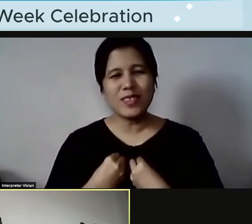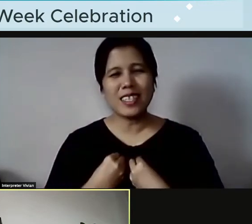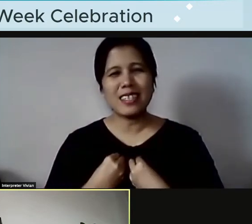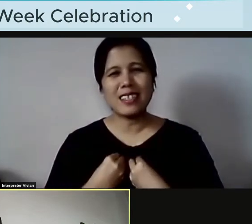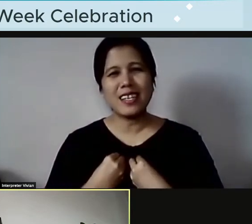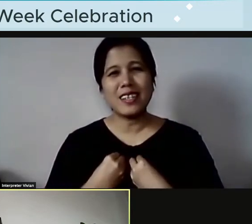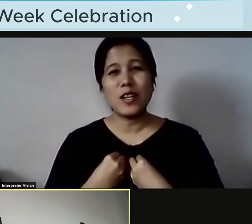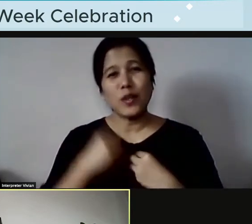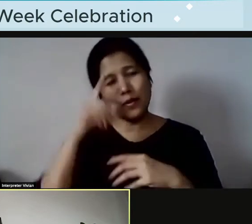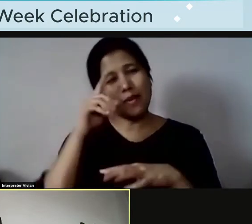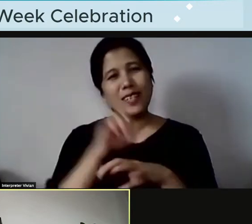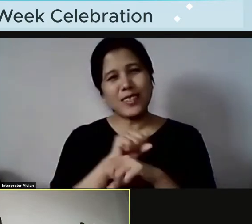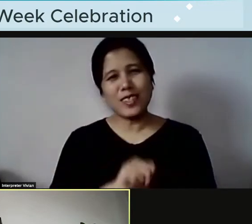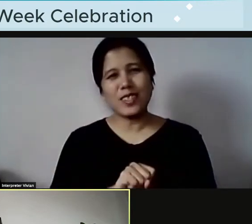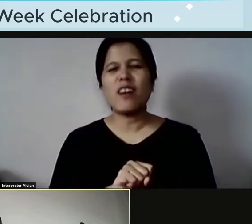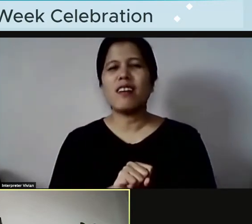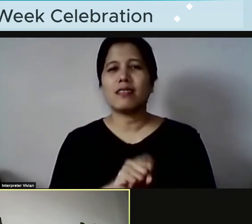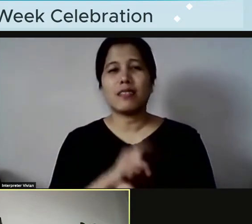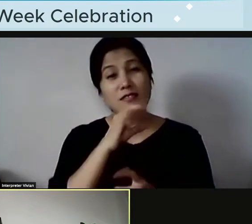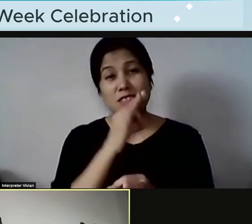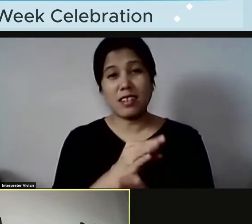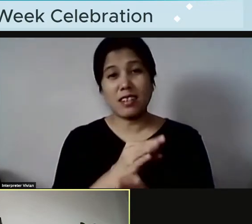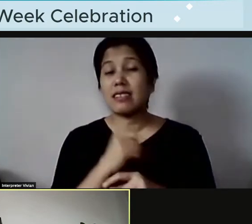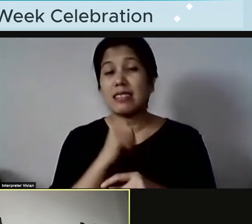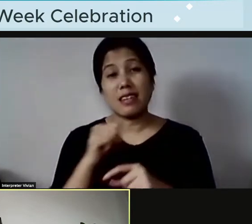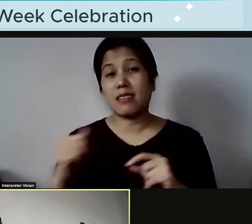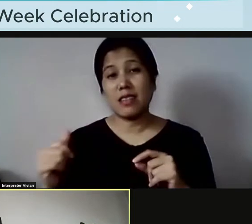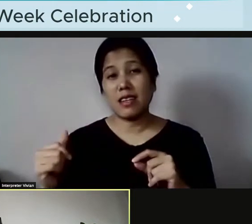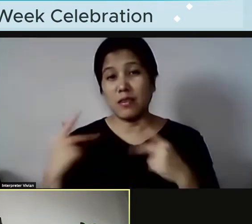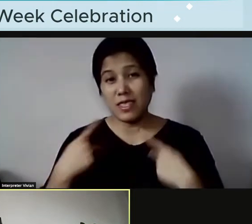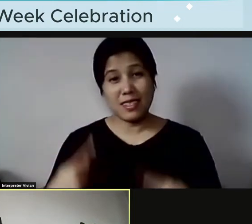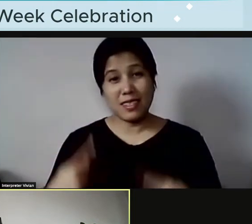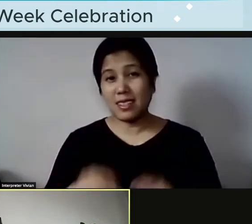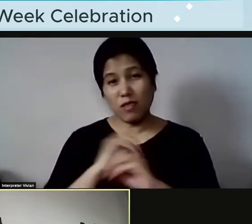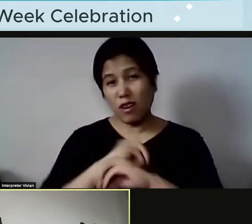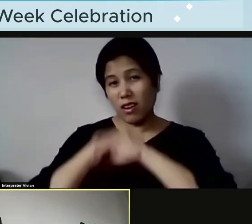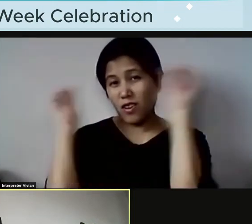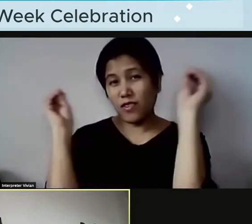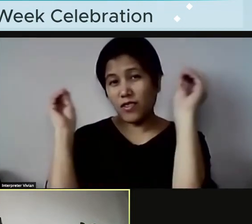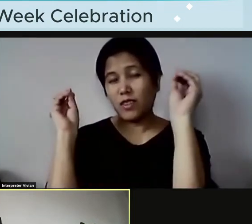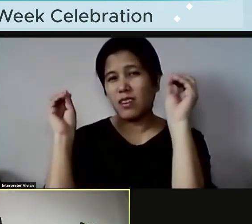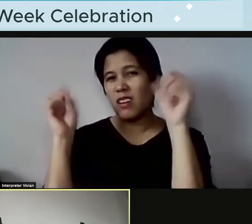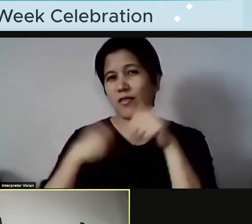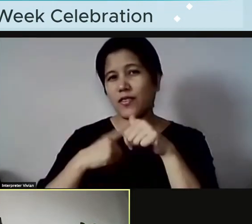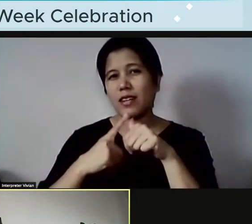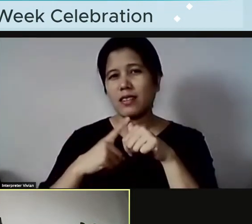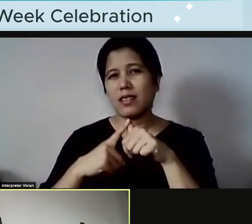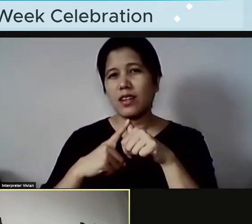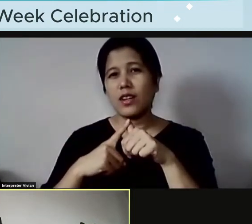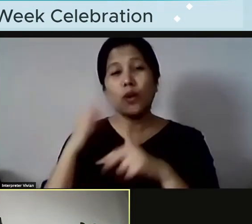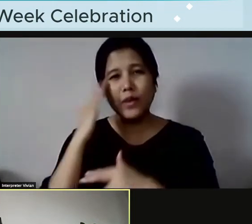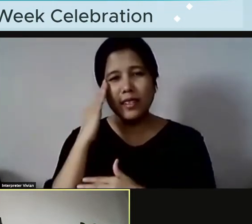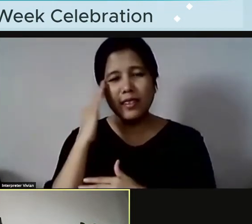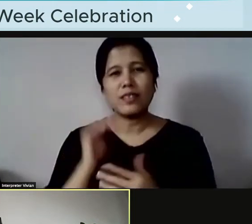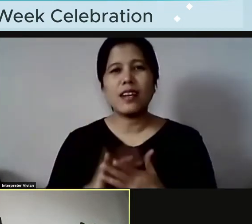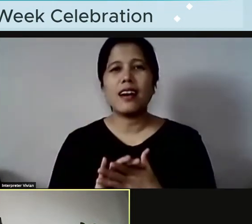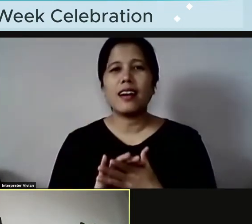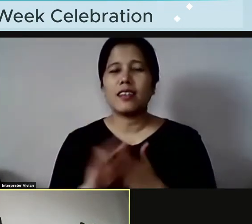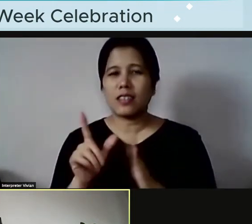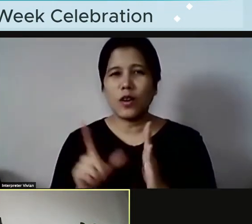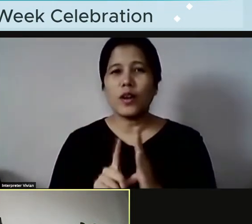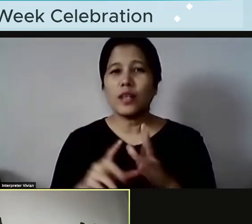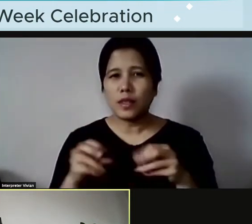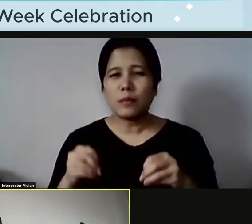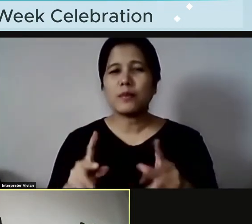my condition, despite the fact that, you know, it may not physically manifest or it's not as obvious at first, di ba? We do know that the law applies and the